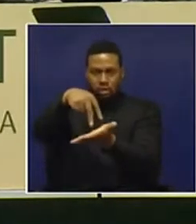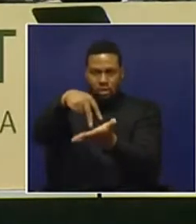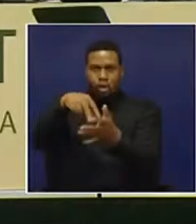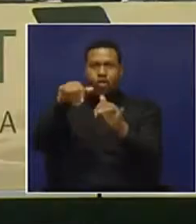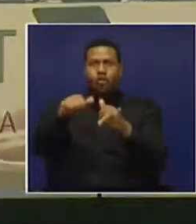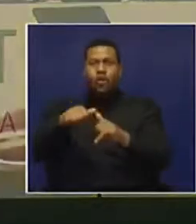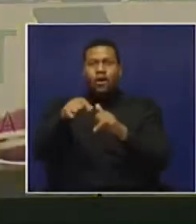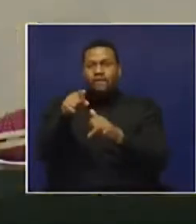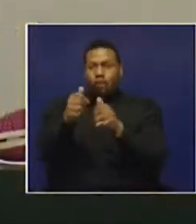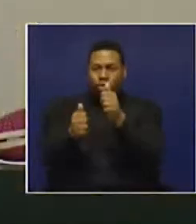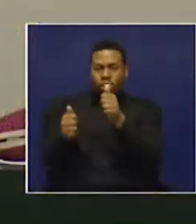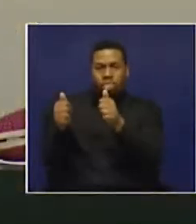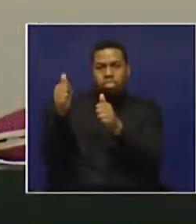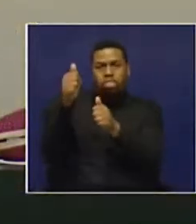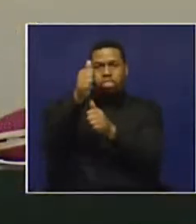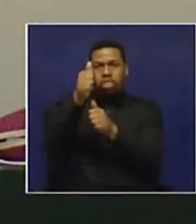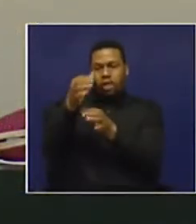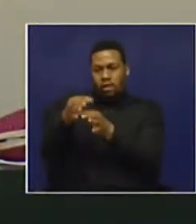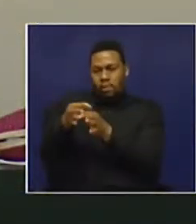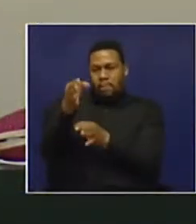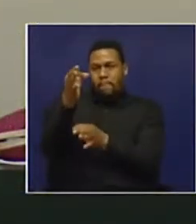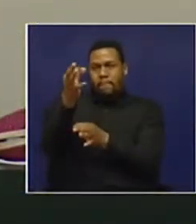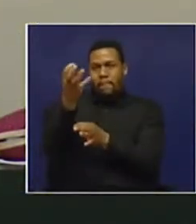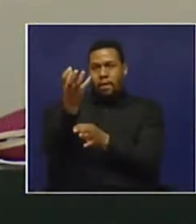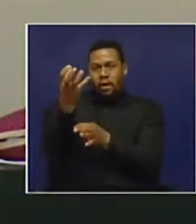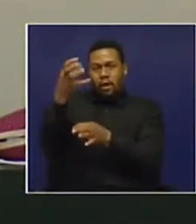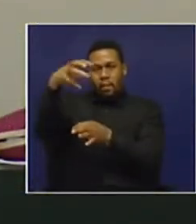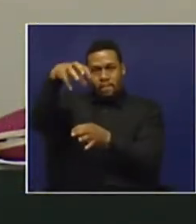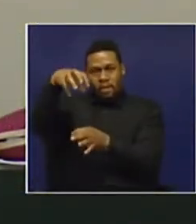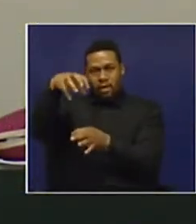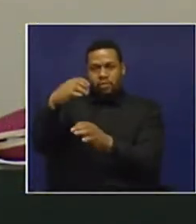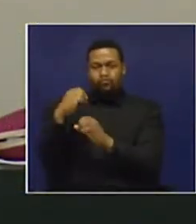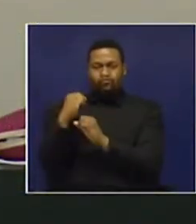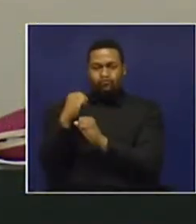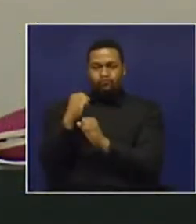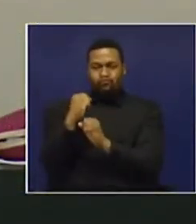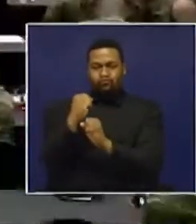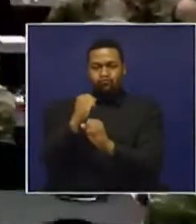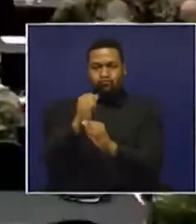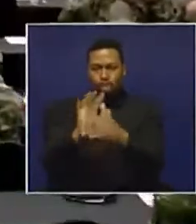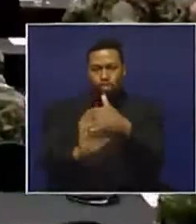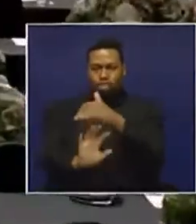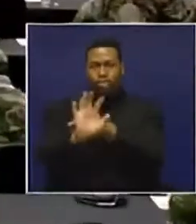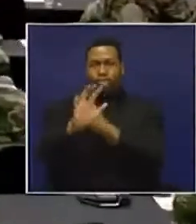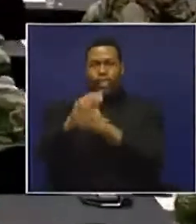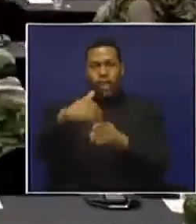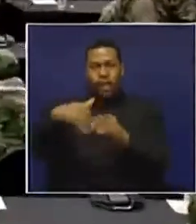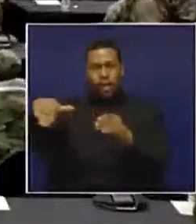officer and the maids to leave the House, and that concludes the business for the day.